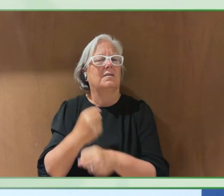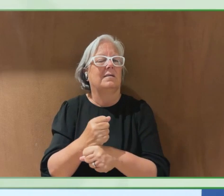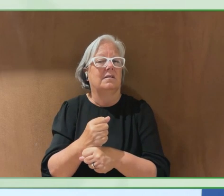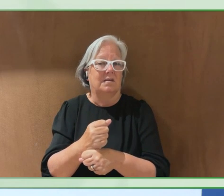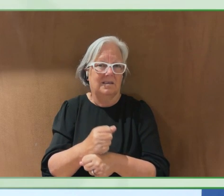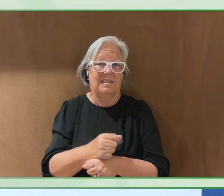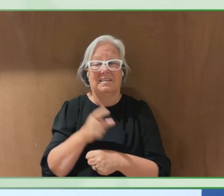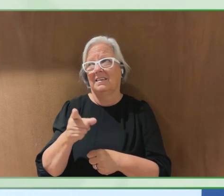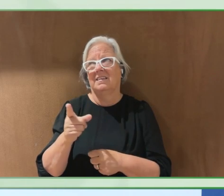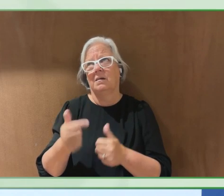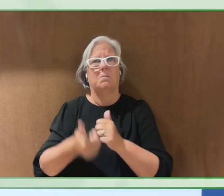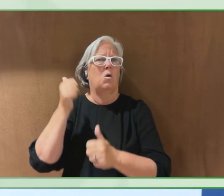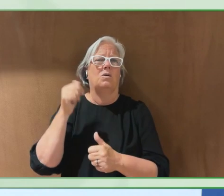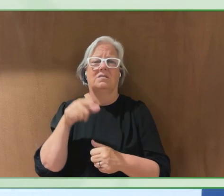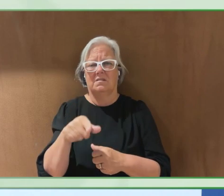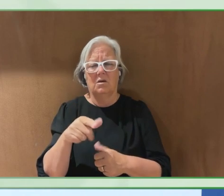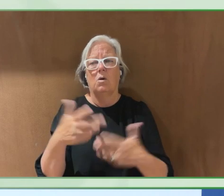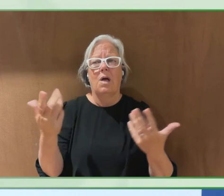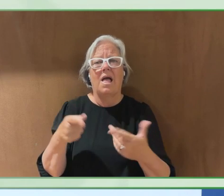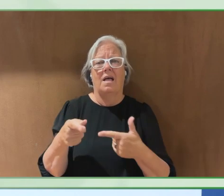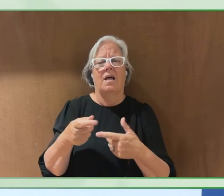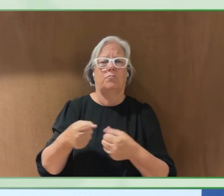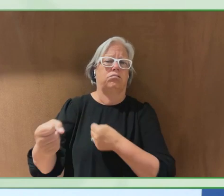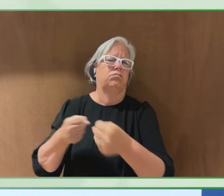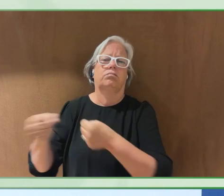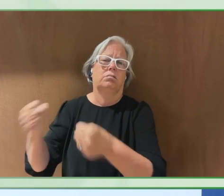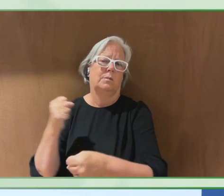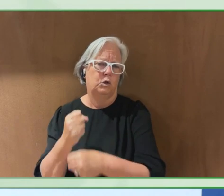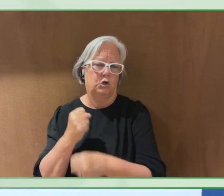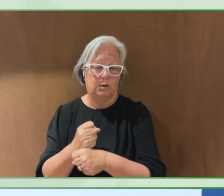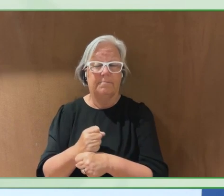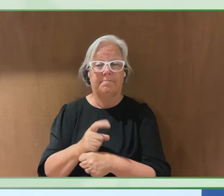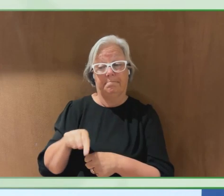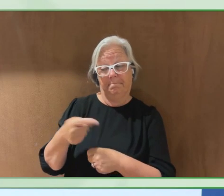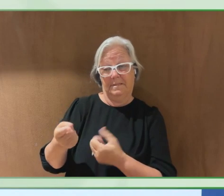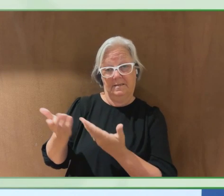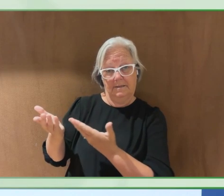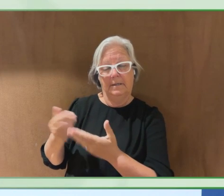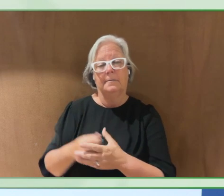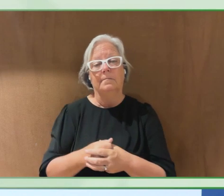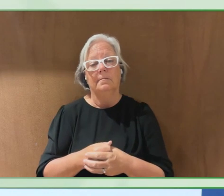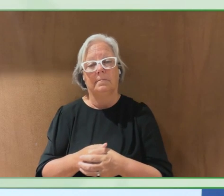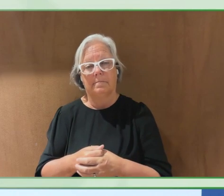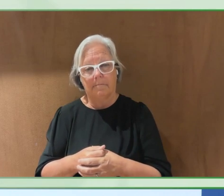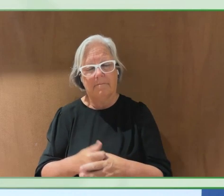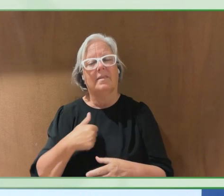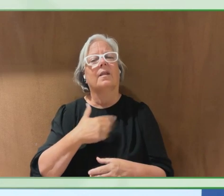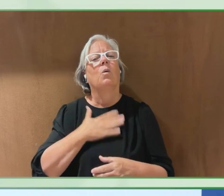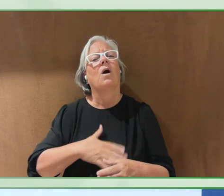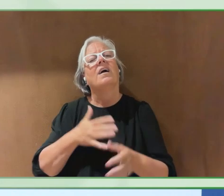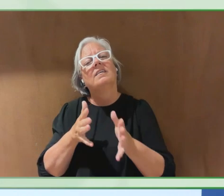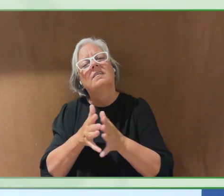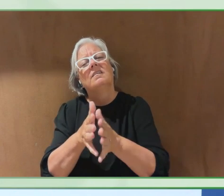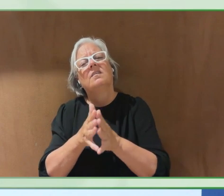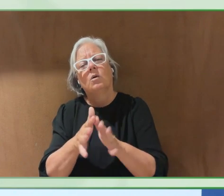of employment. Next slide, please. Okay, and now I'd like to describe some activities we take,